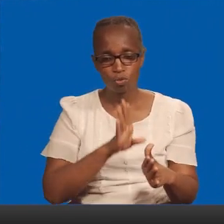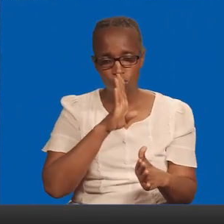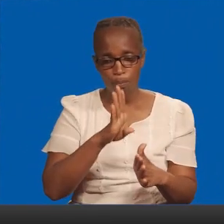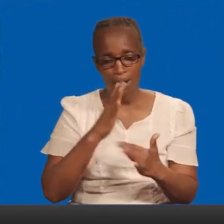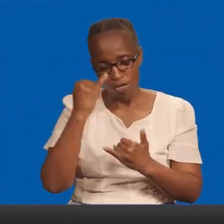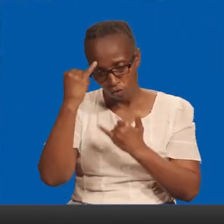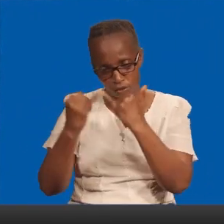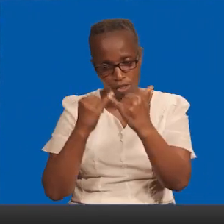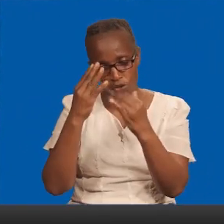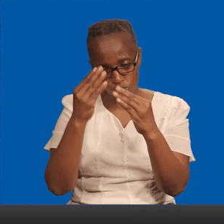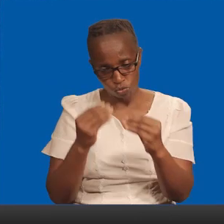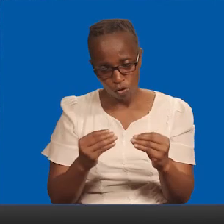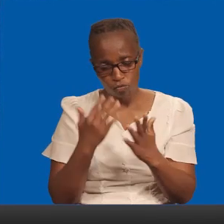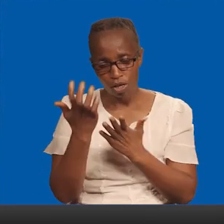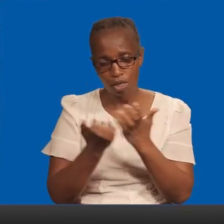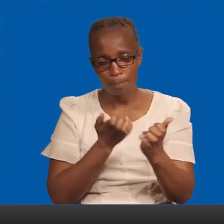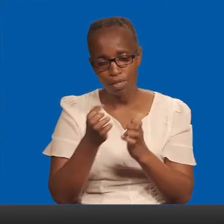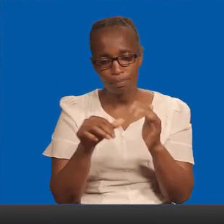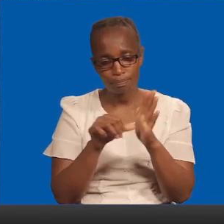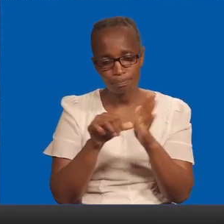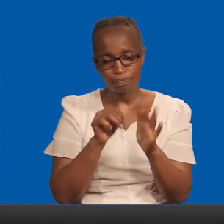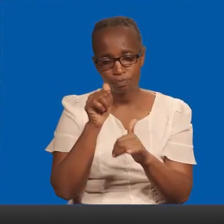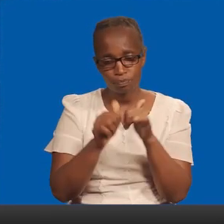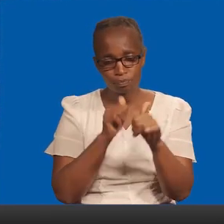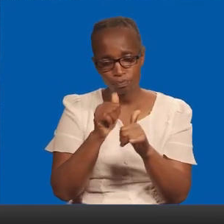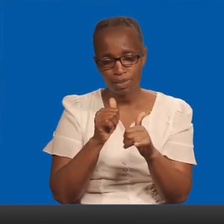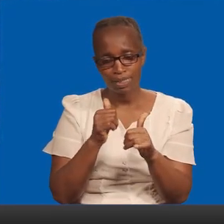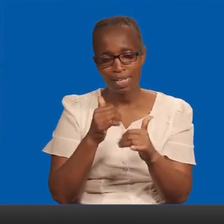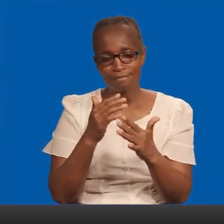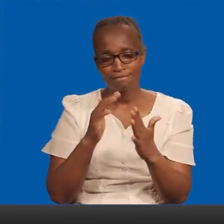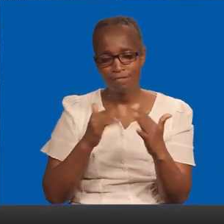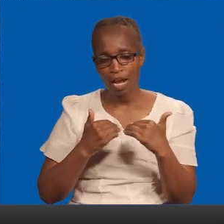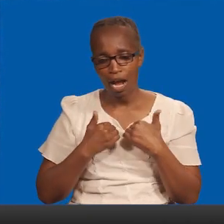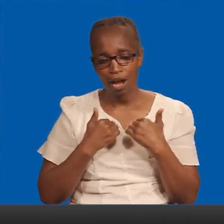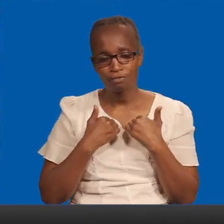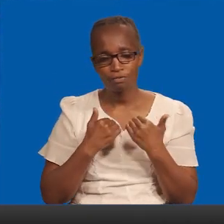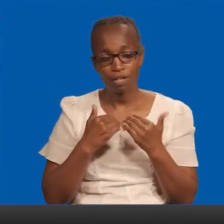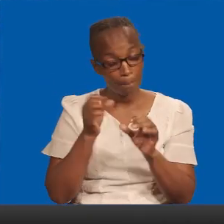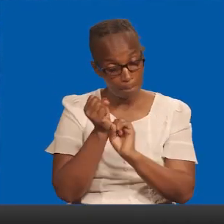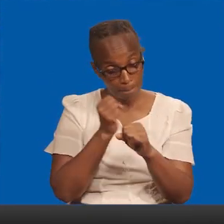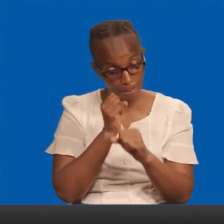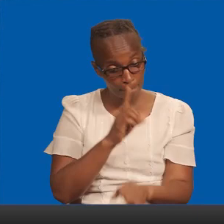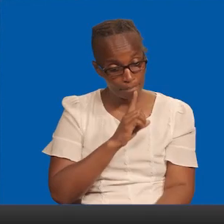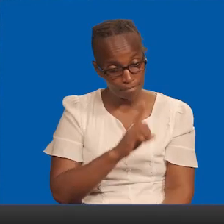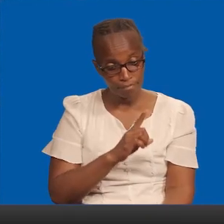have an opportunity to be innovative, to solve business problems that are facing many businesses,